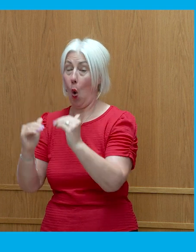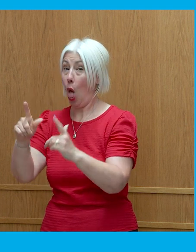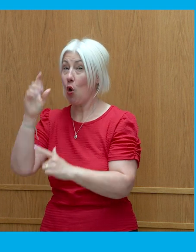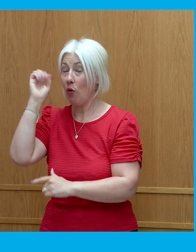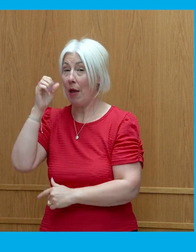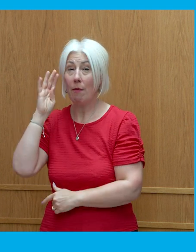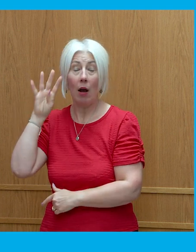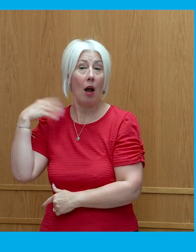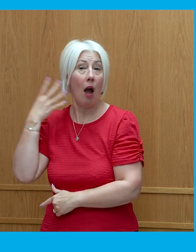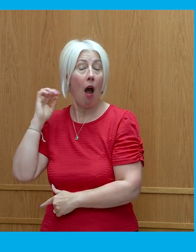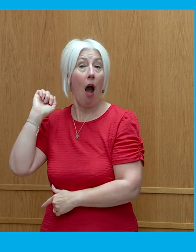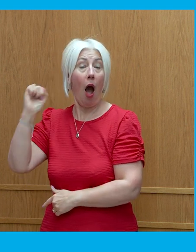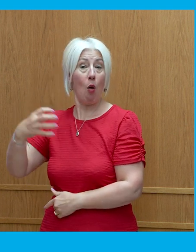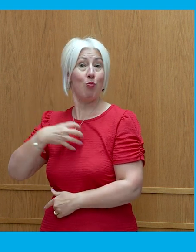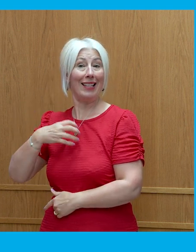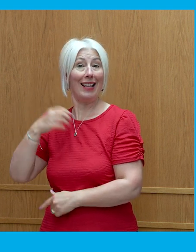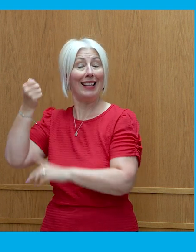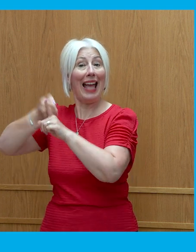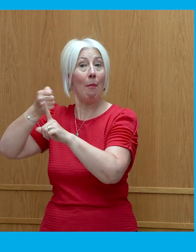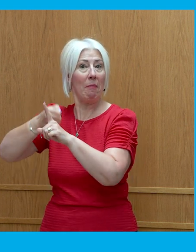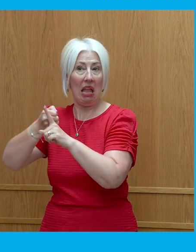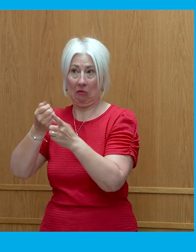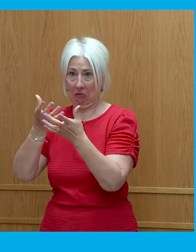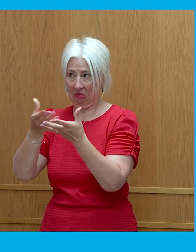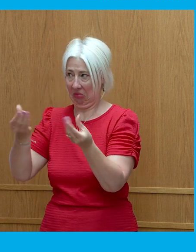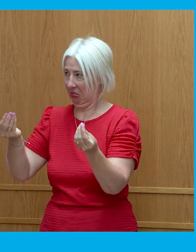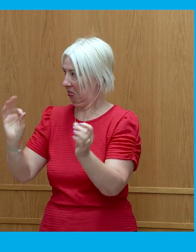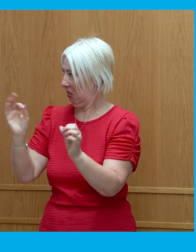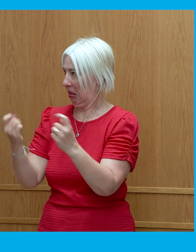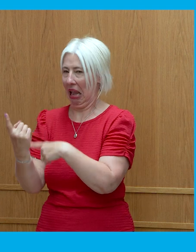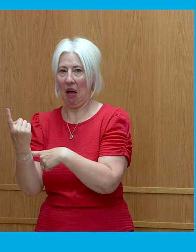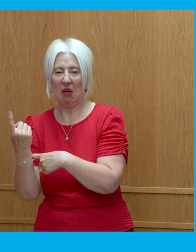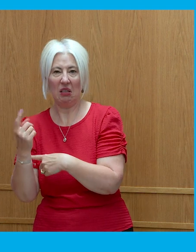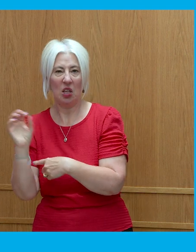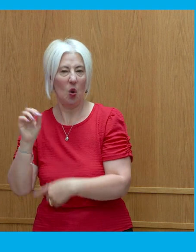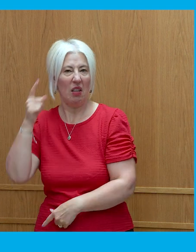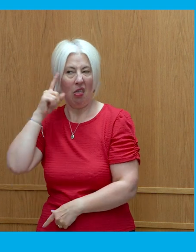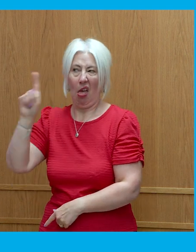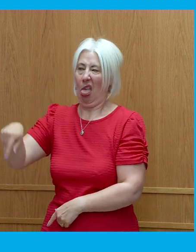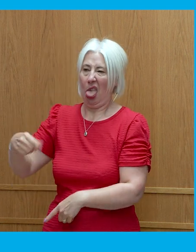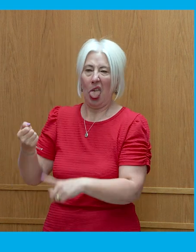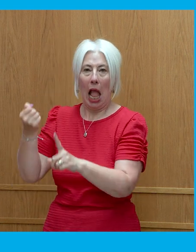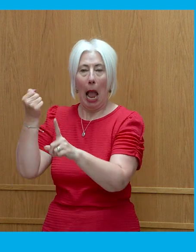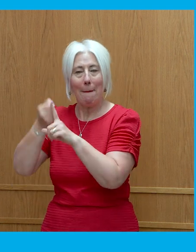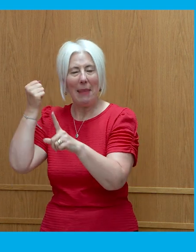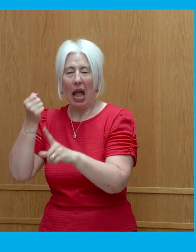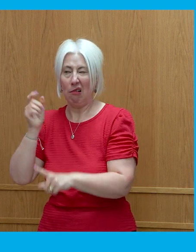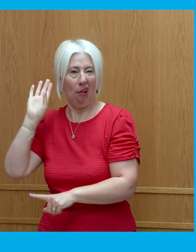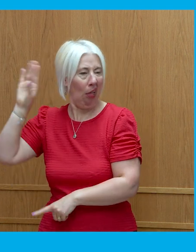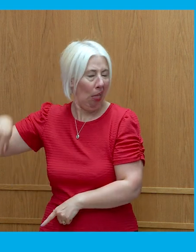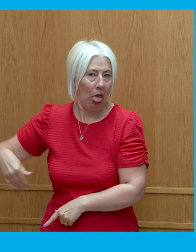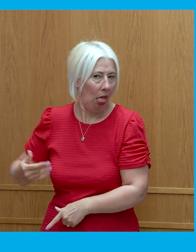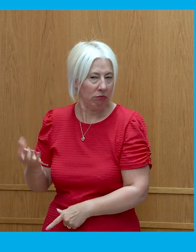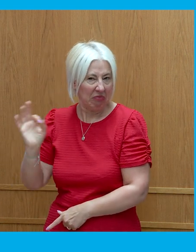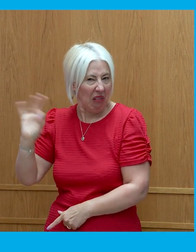Harris's presidential campaign went nowhere. She just wasn't seen as making an impact, and there